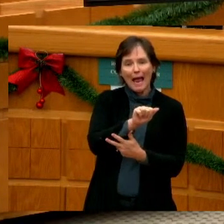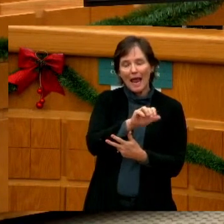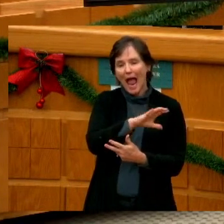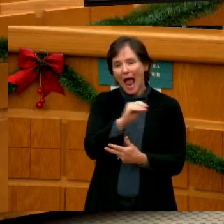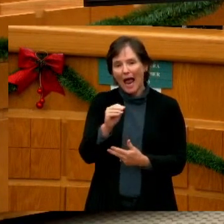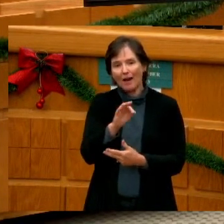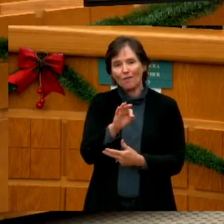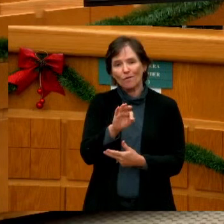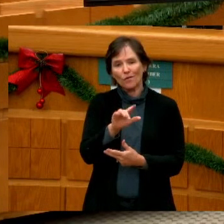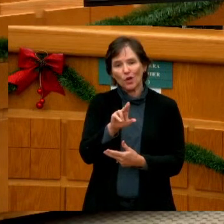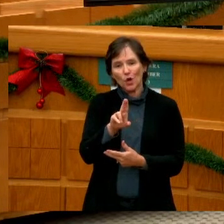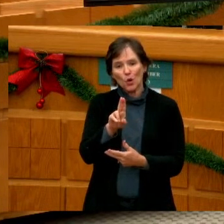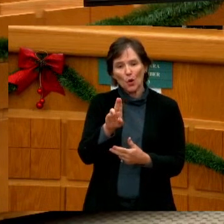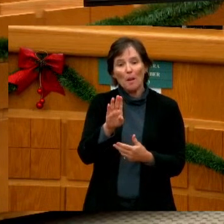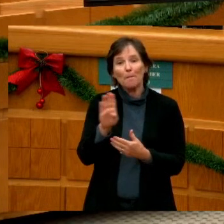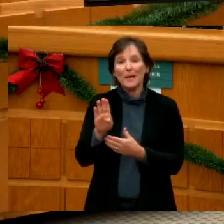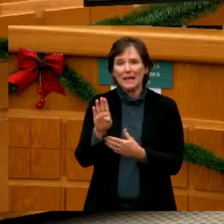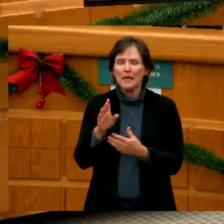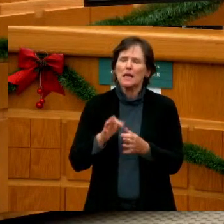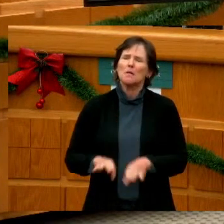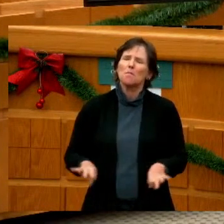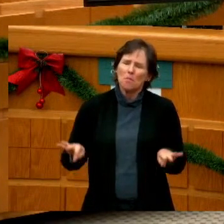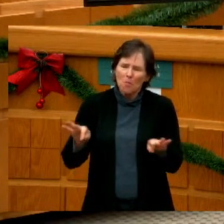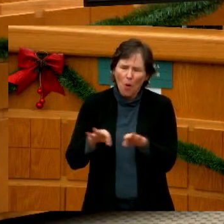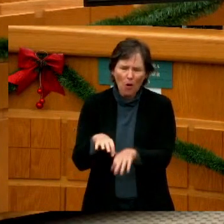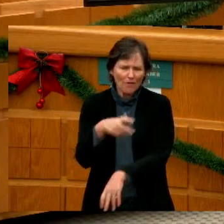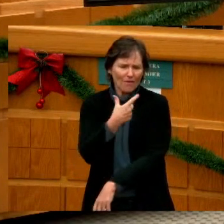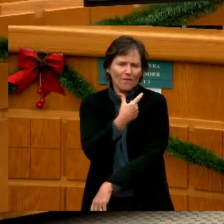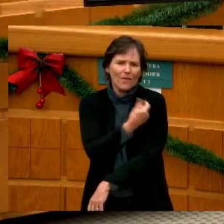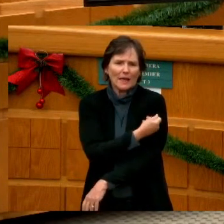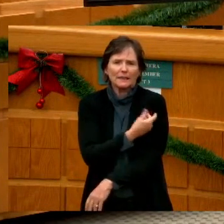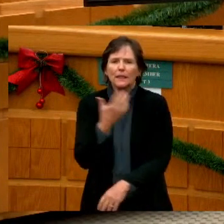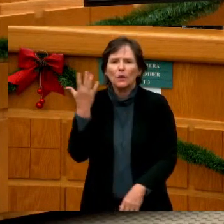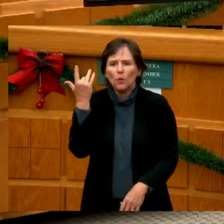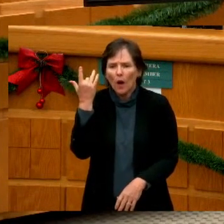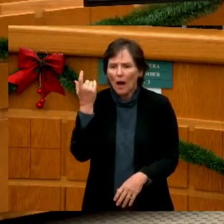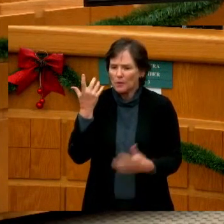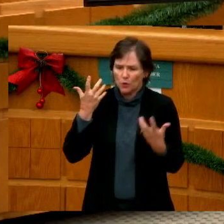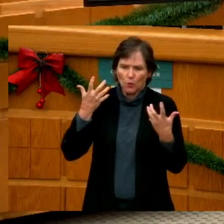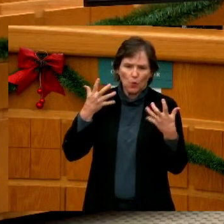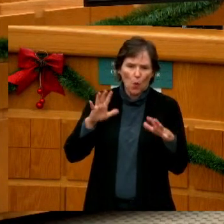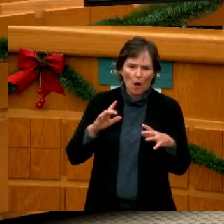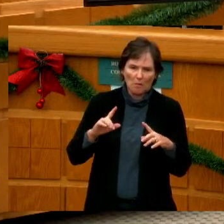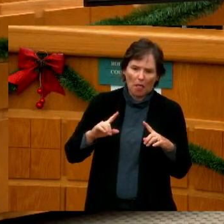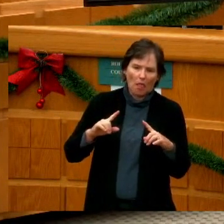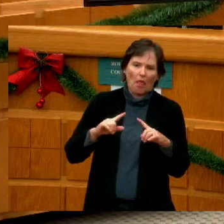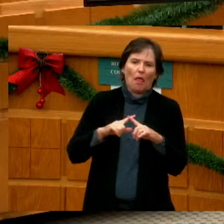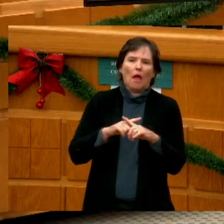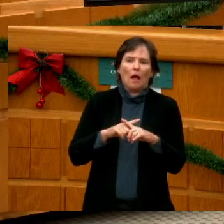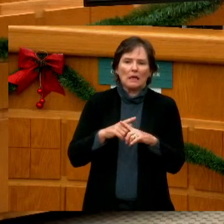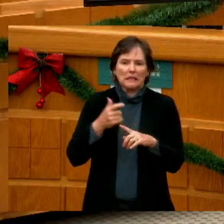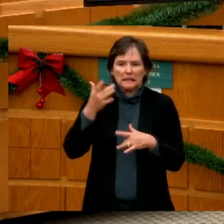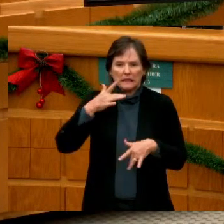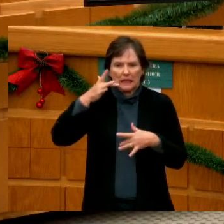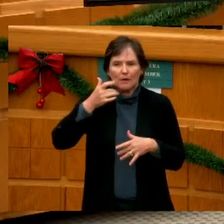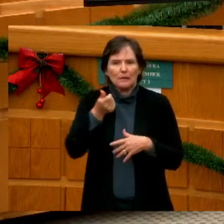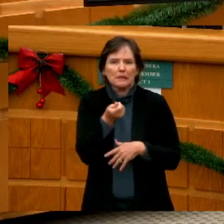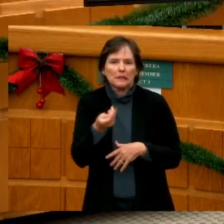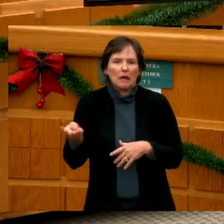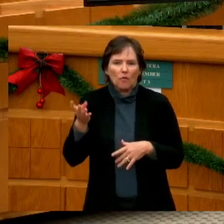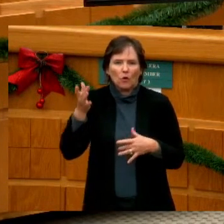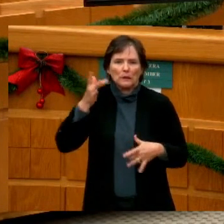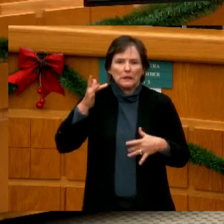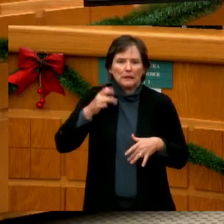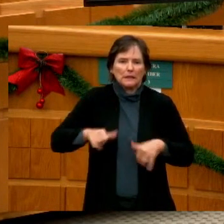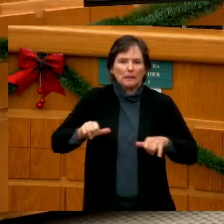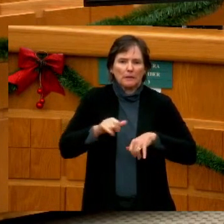even more important to protect yourself from getting co-infected with seasonal flu and COVID-19. So please, if you haven't been